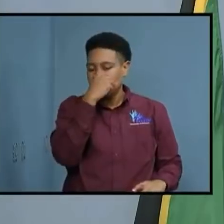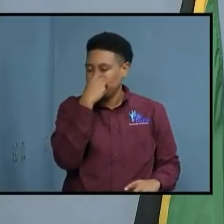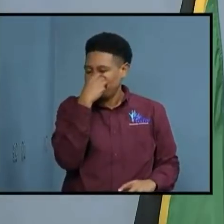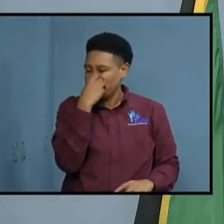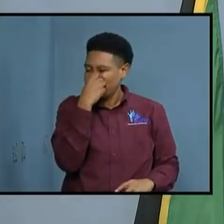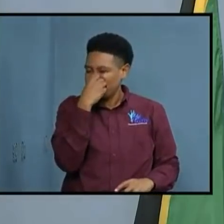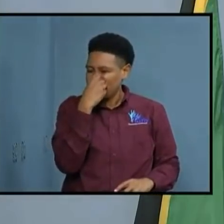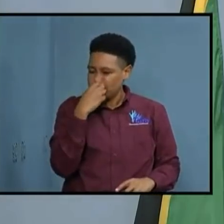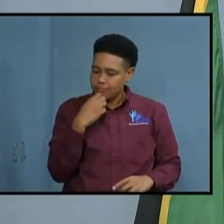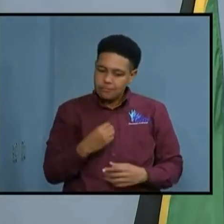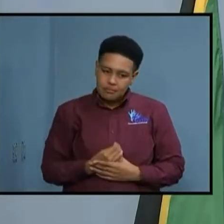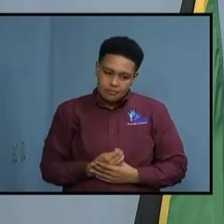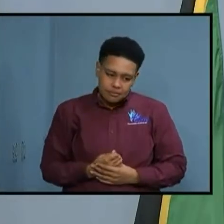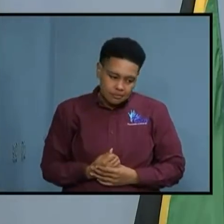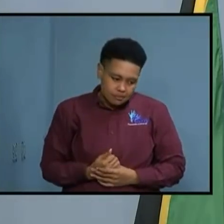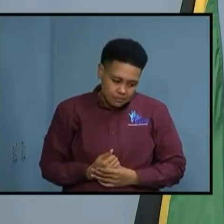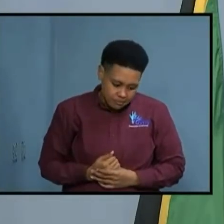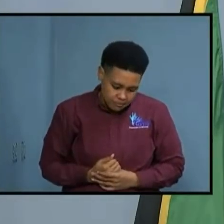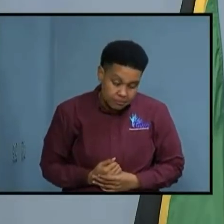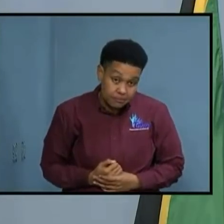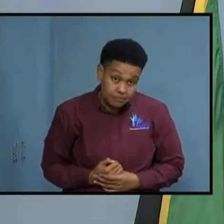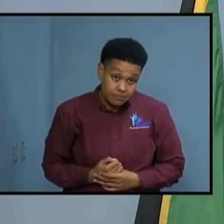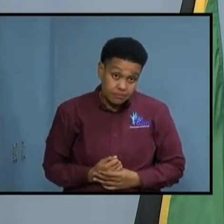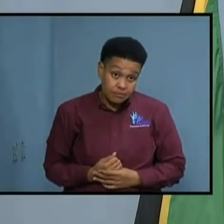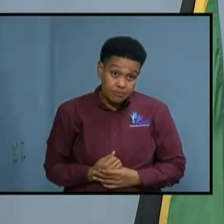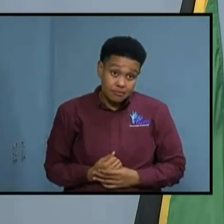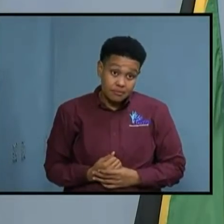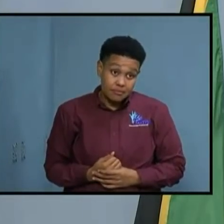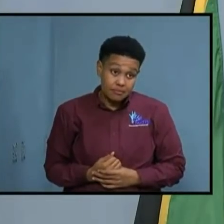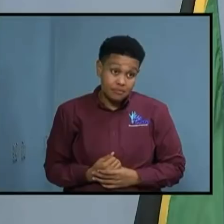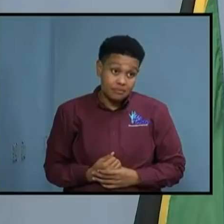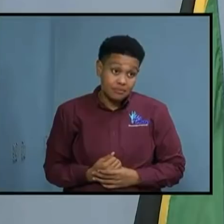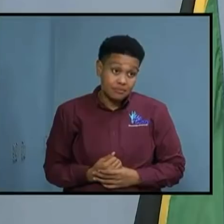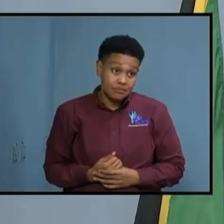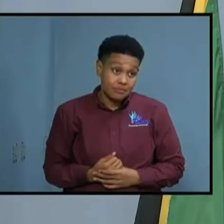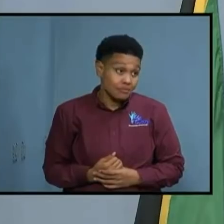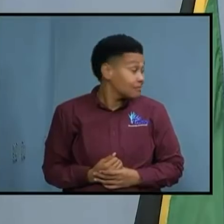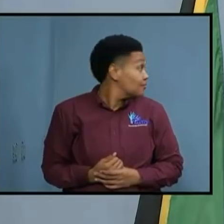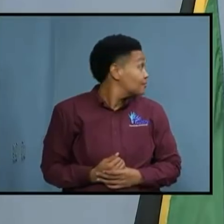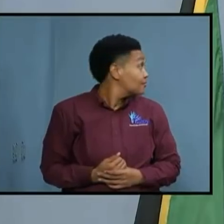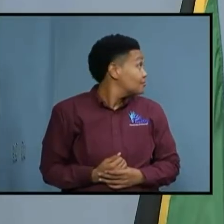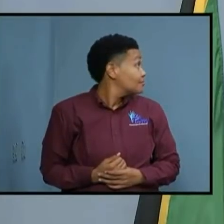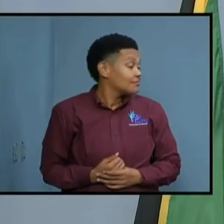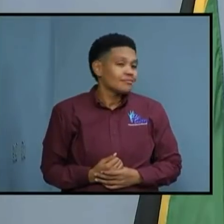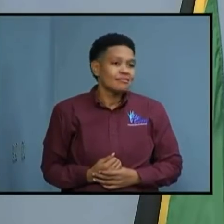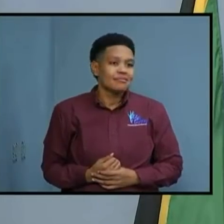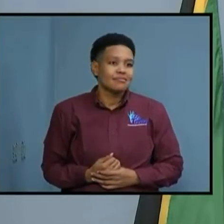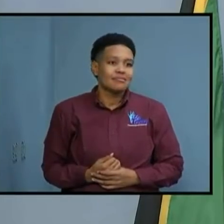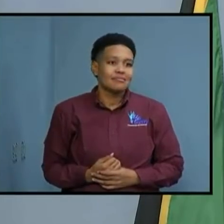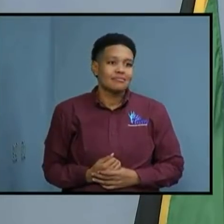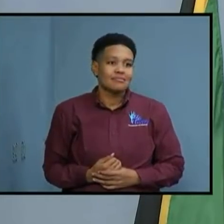second one, about what was the second question again? The ministry being overwhelmed?